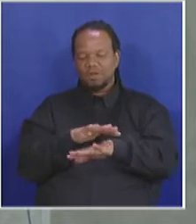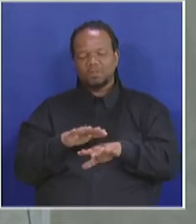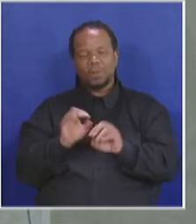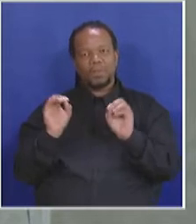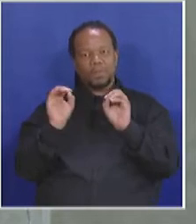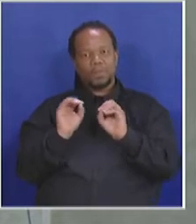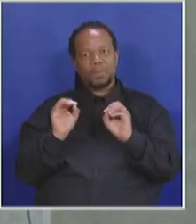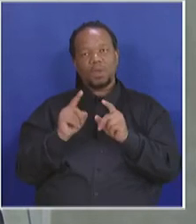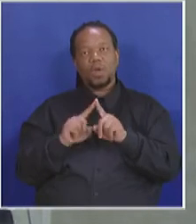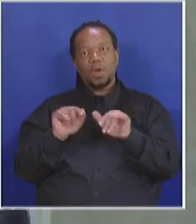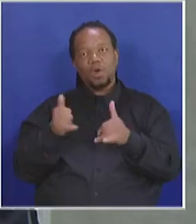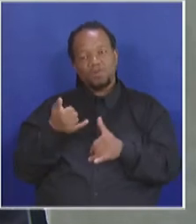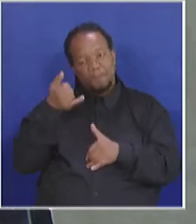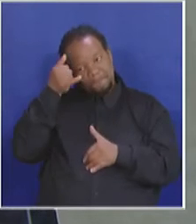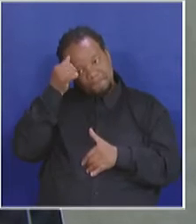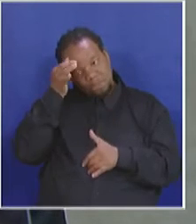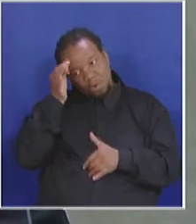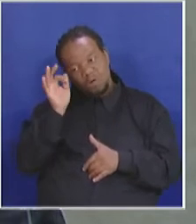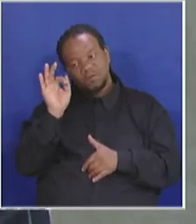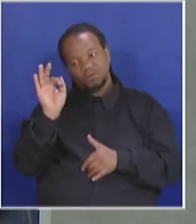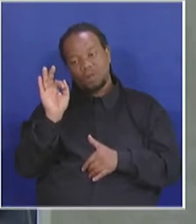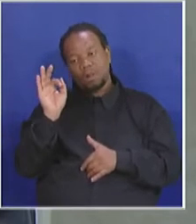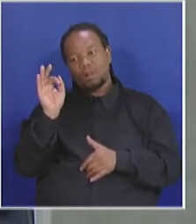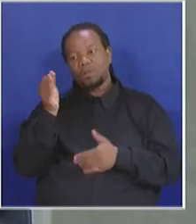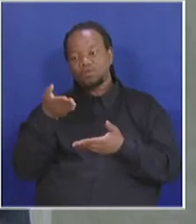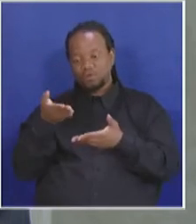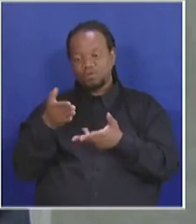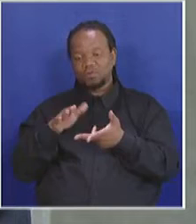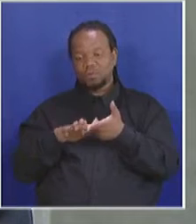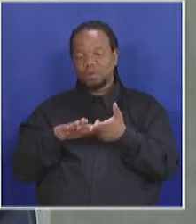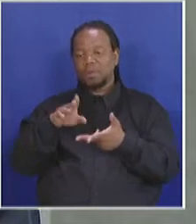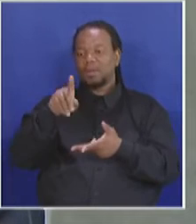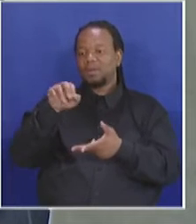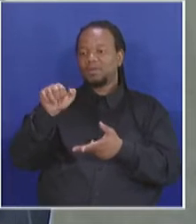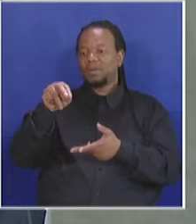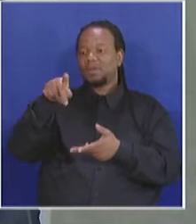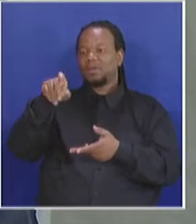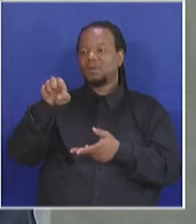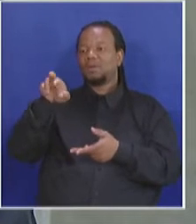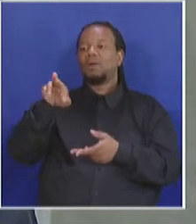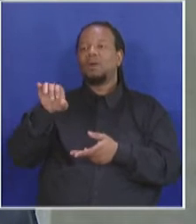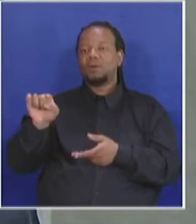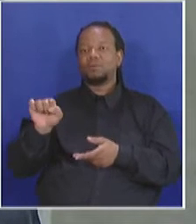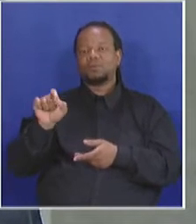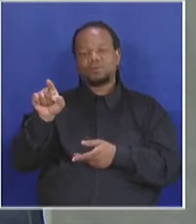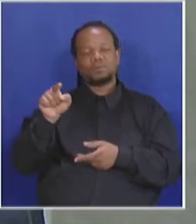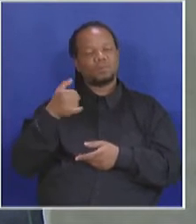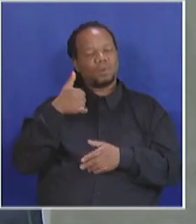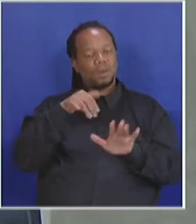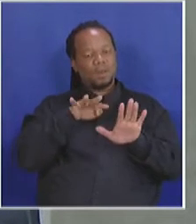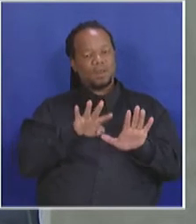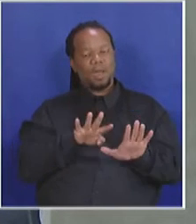allocation of professional services and tenders. If we took our role of doing oversight in all 9 provinces